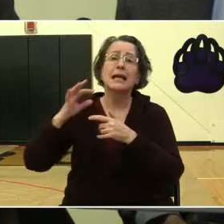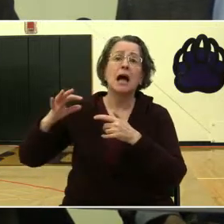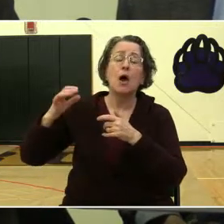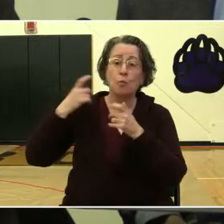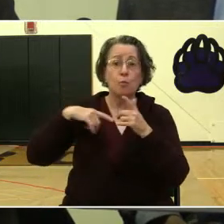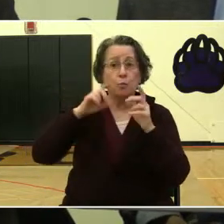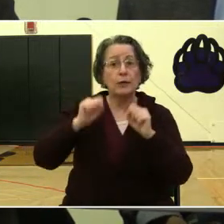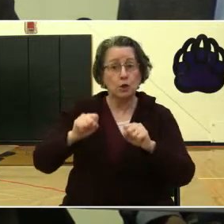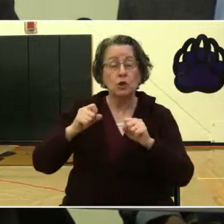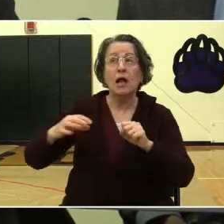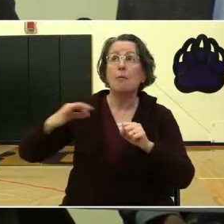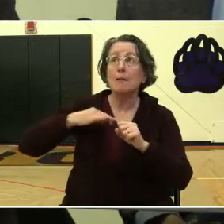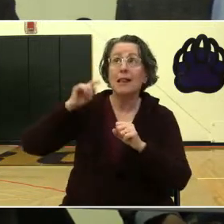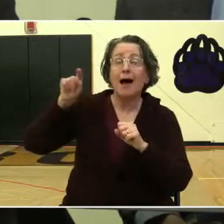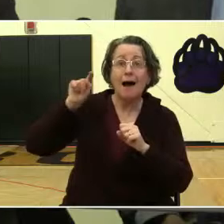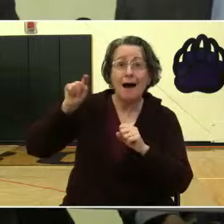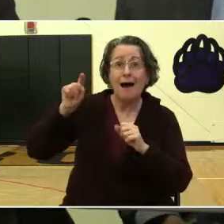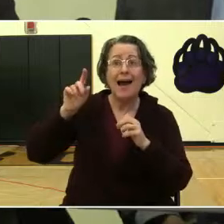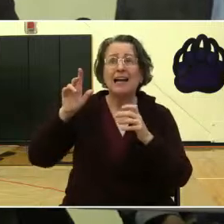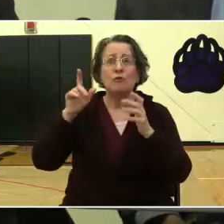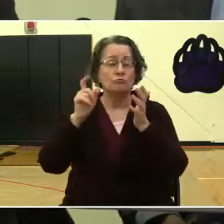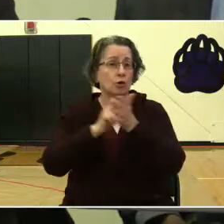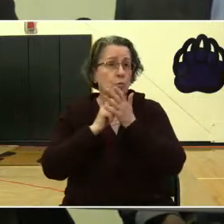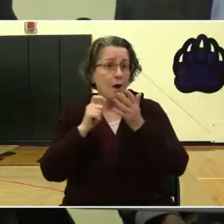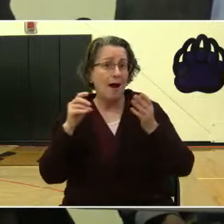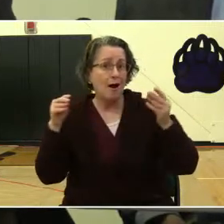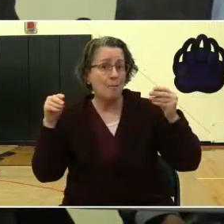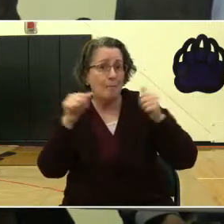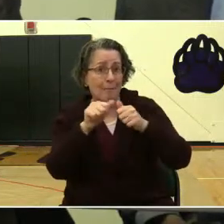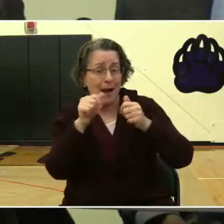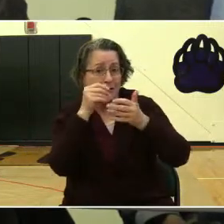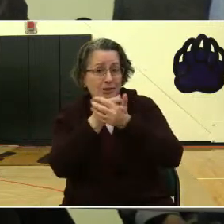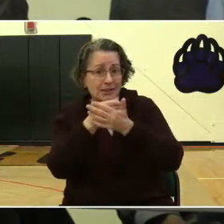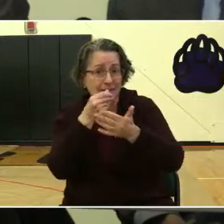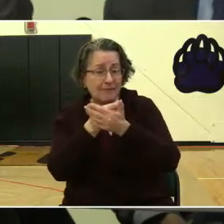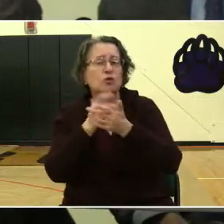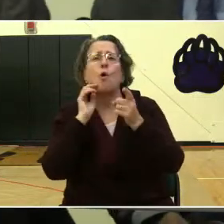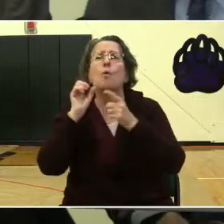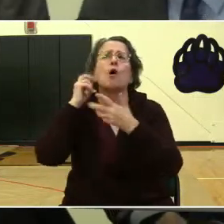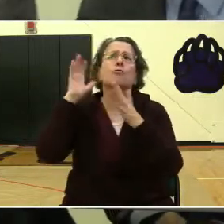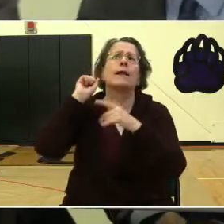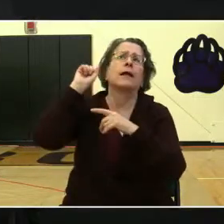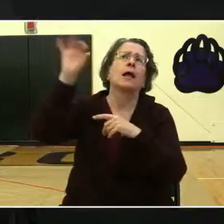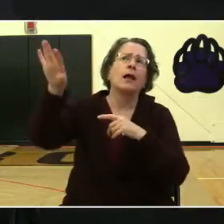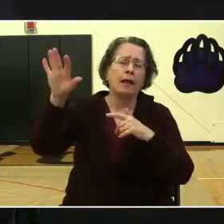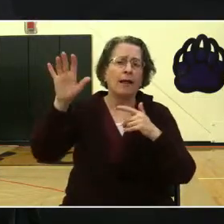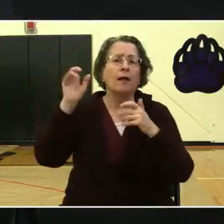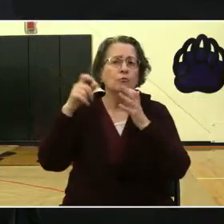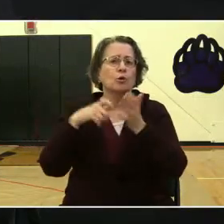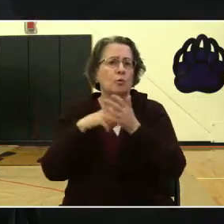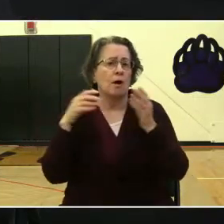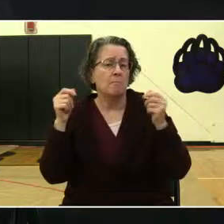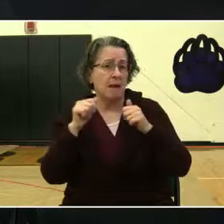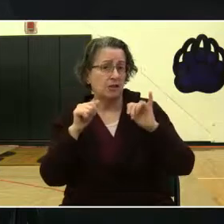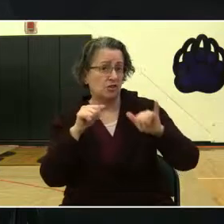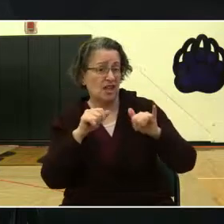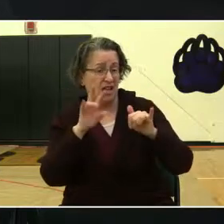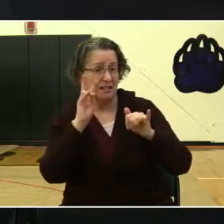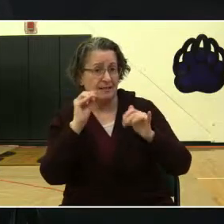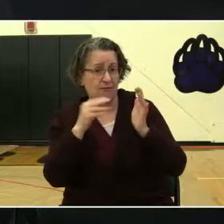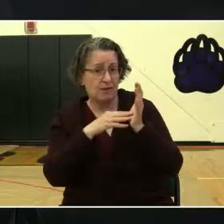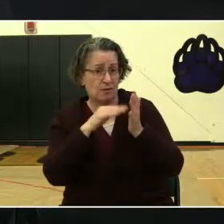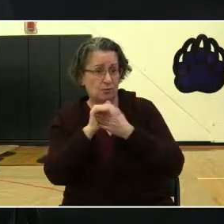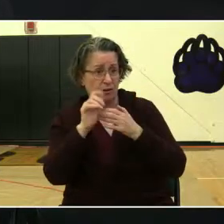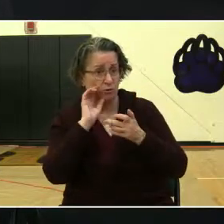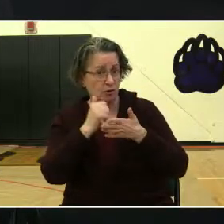or that are out now I don't know if we'll be able to answer that question but I will work on that as well there any further comments or questions